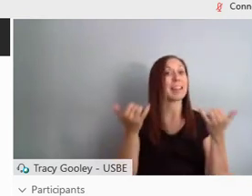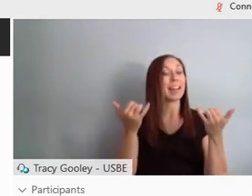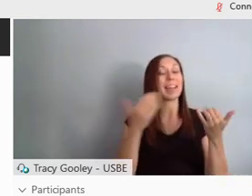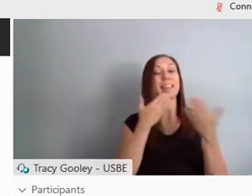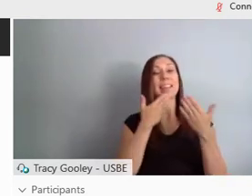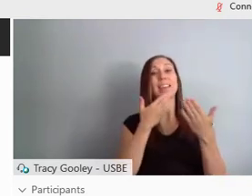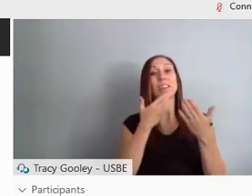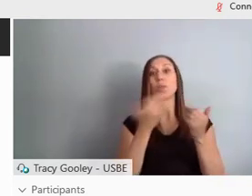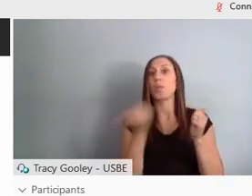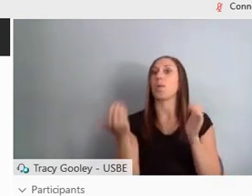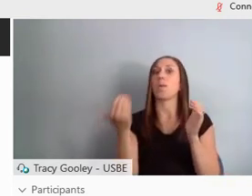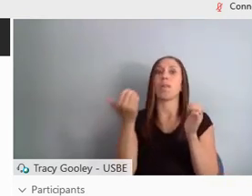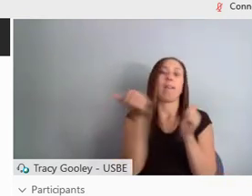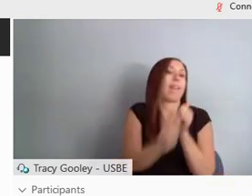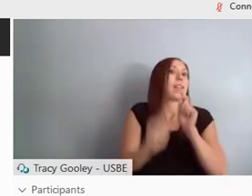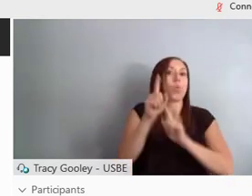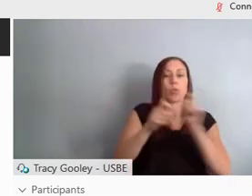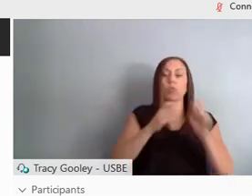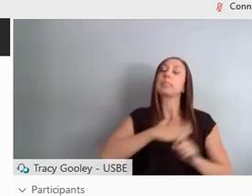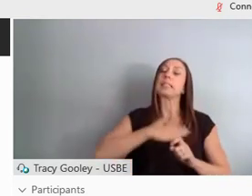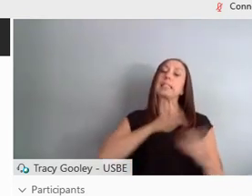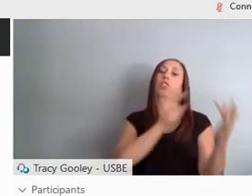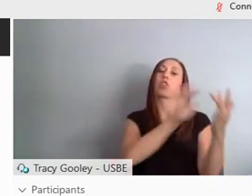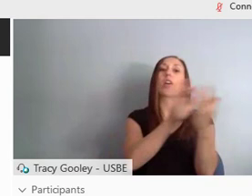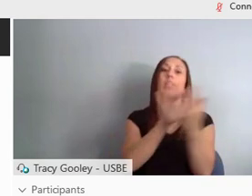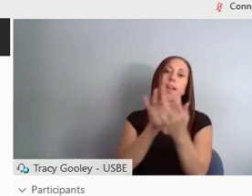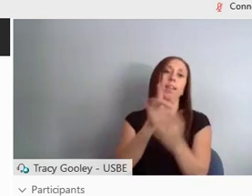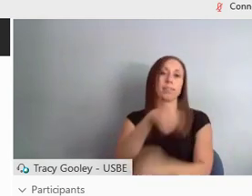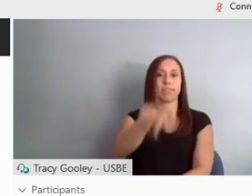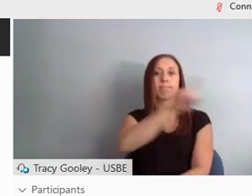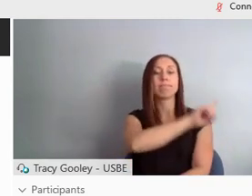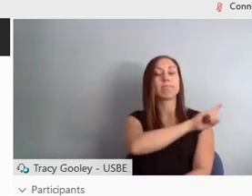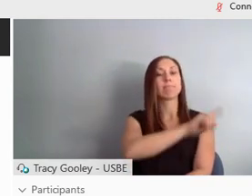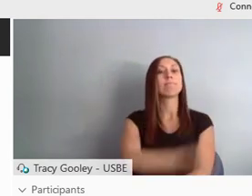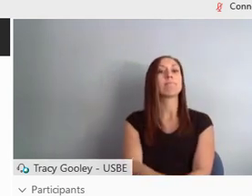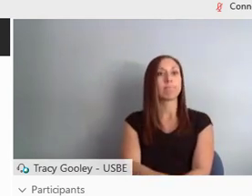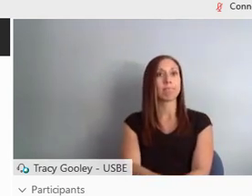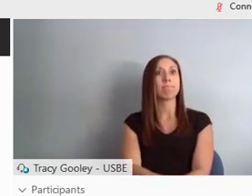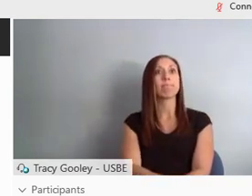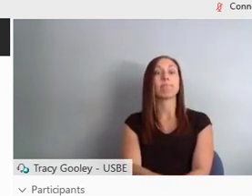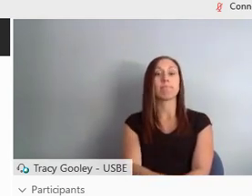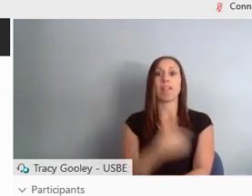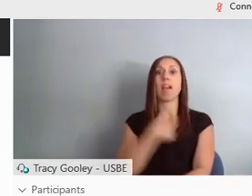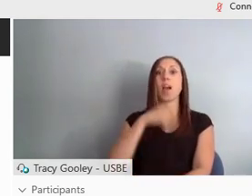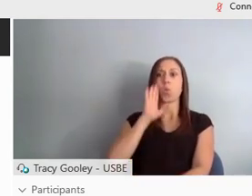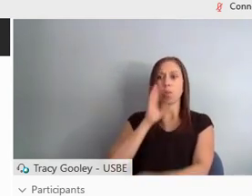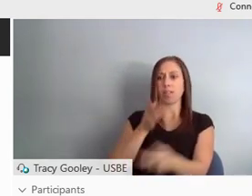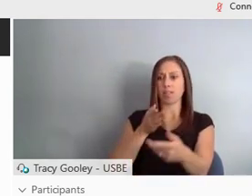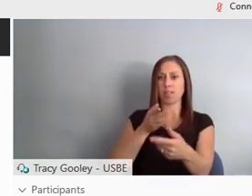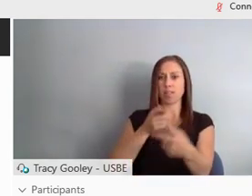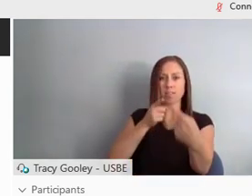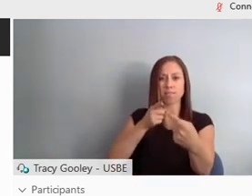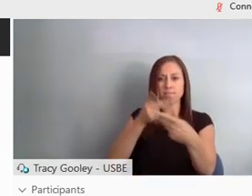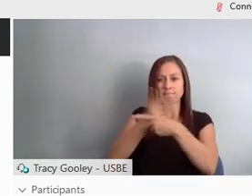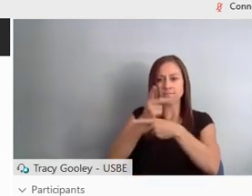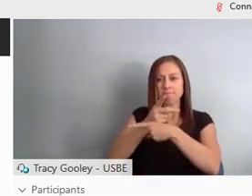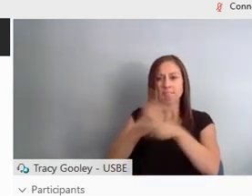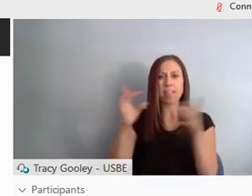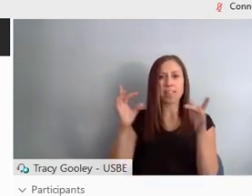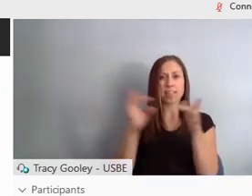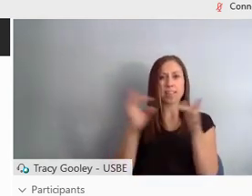today. And again, reach out if there's any questions that you have. And I will work on the links to those